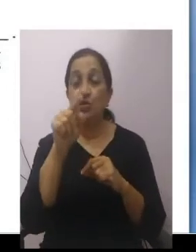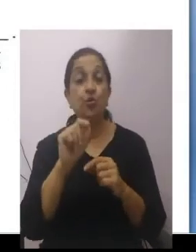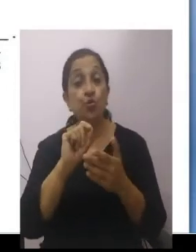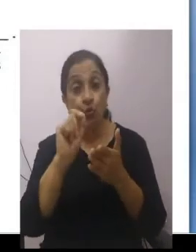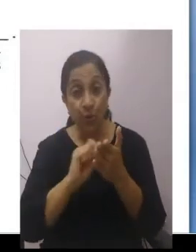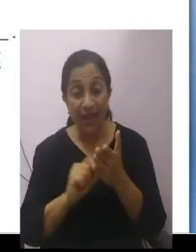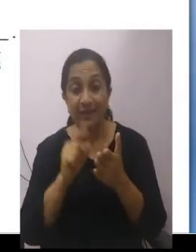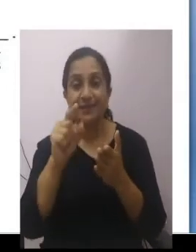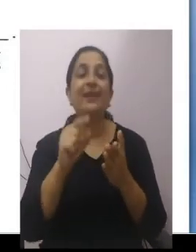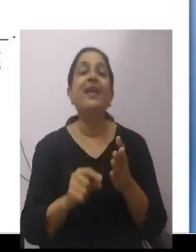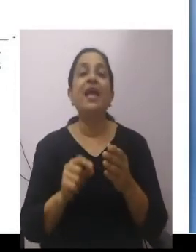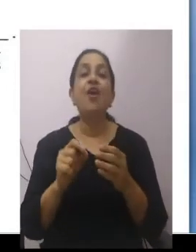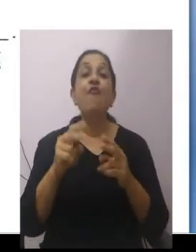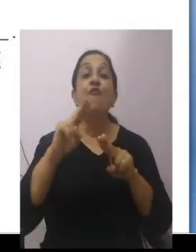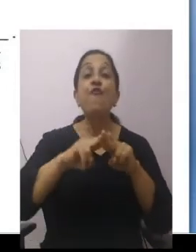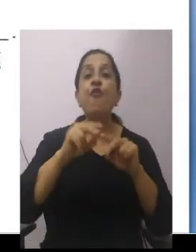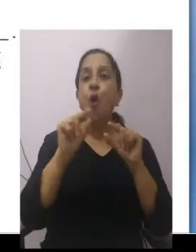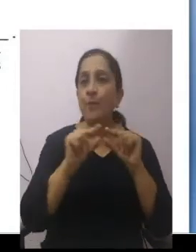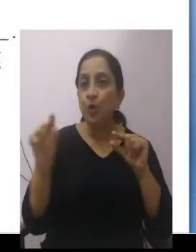of straight line